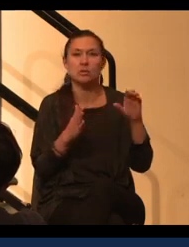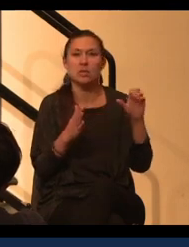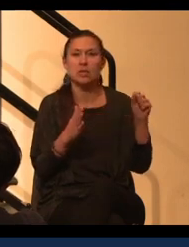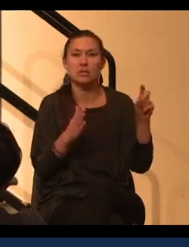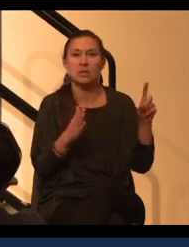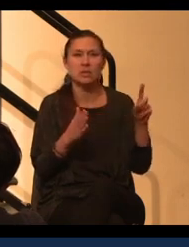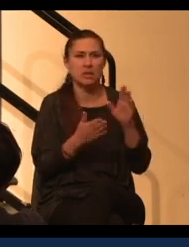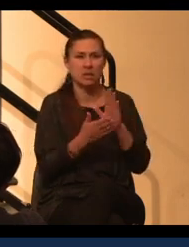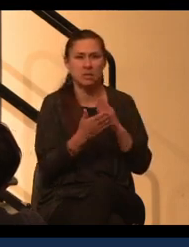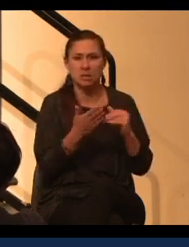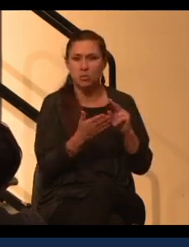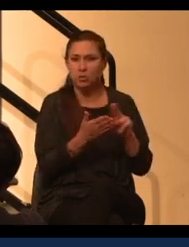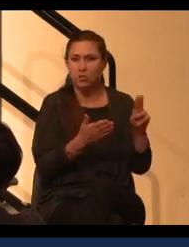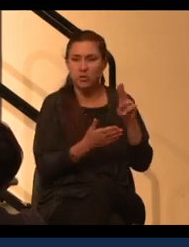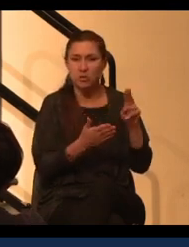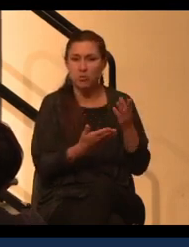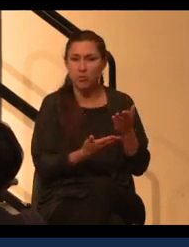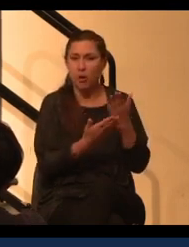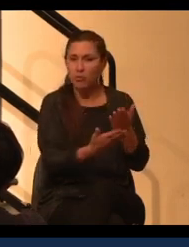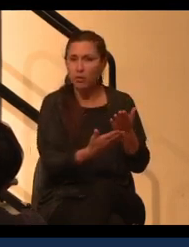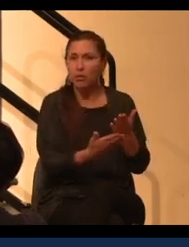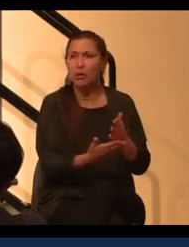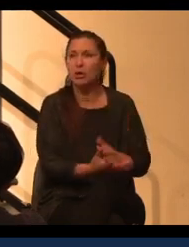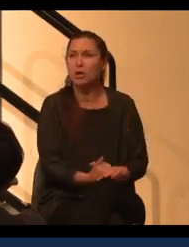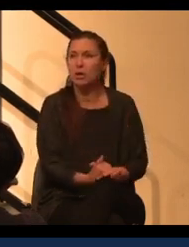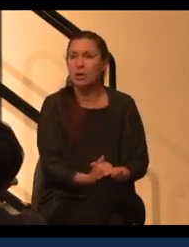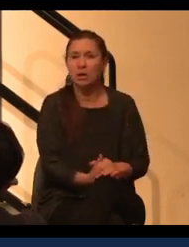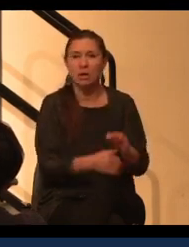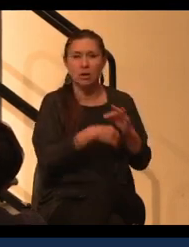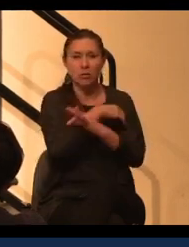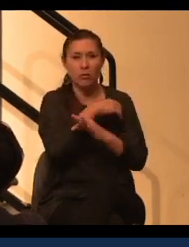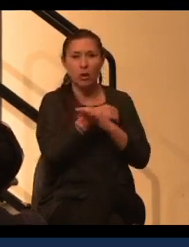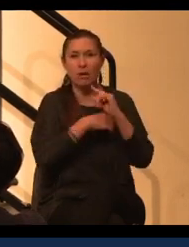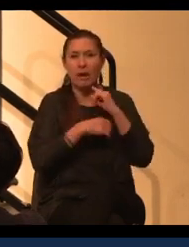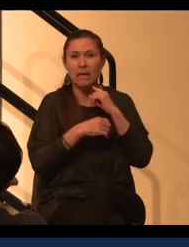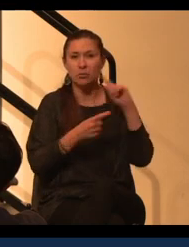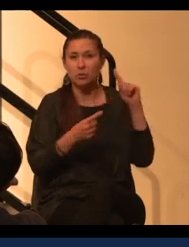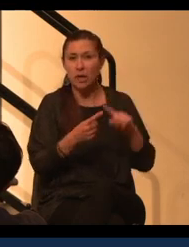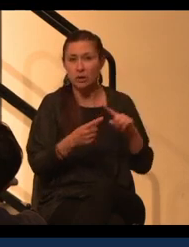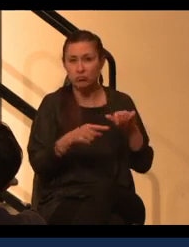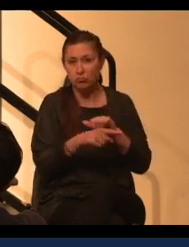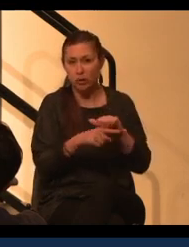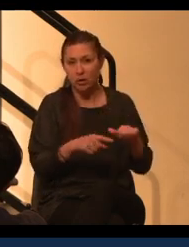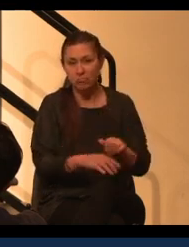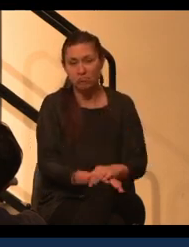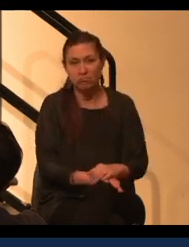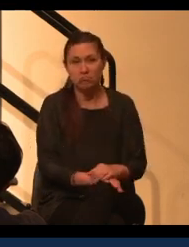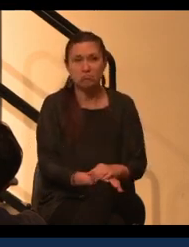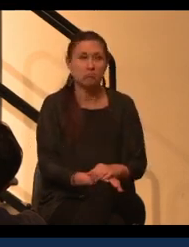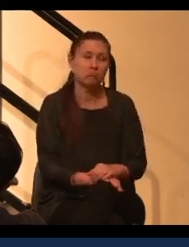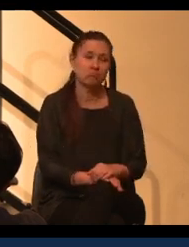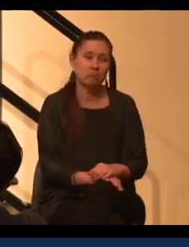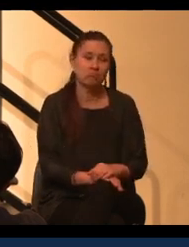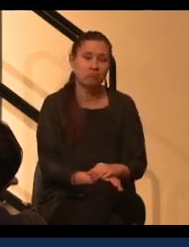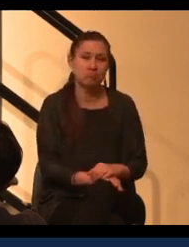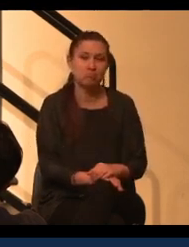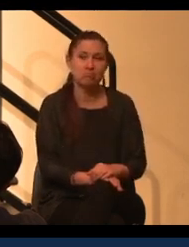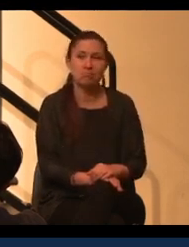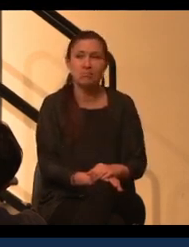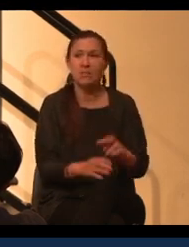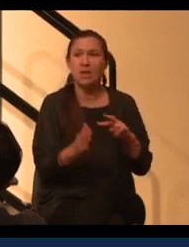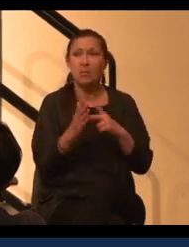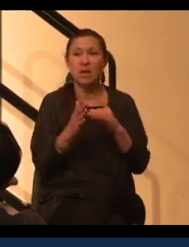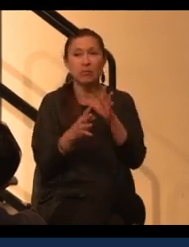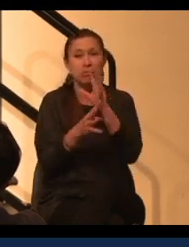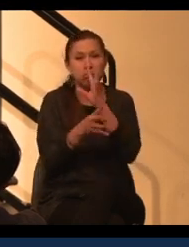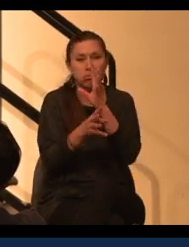some universities that actually offer foreign accent reduction training. And so that basically means that if you have